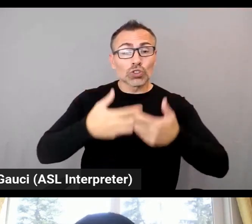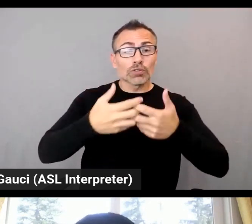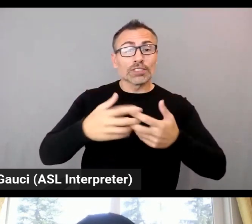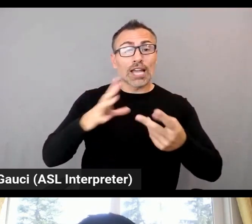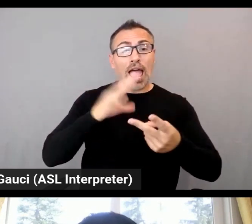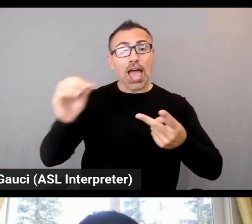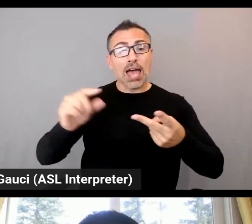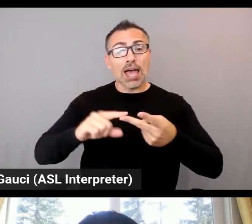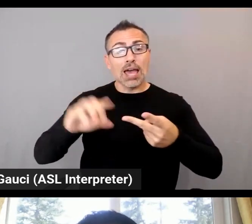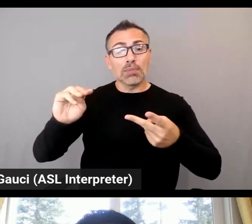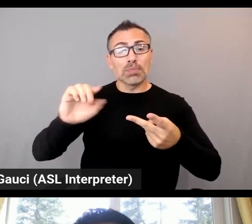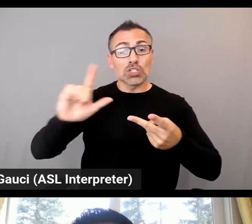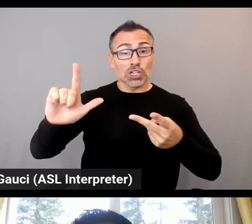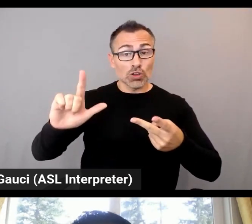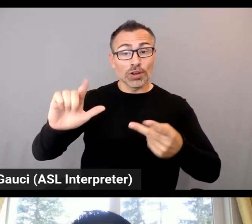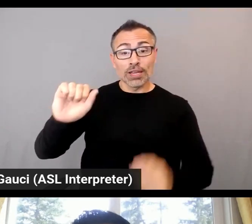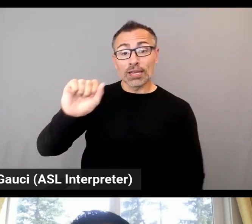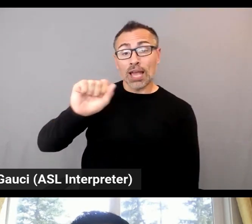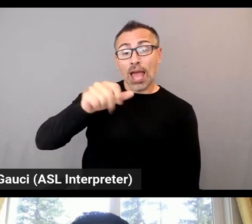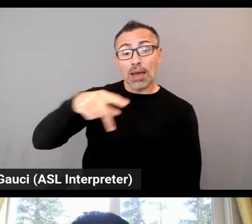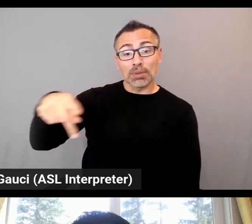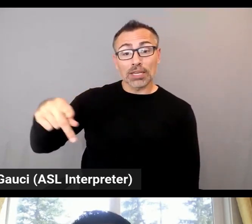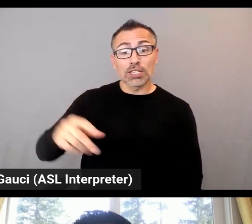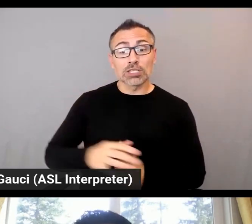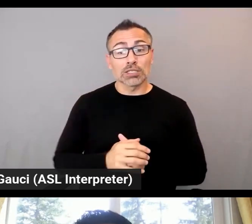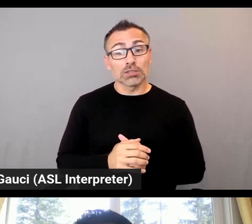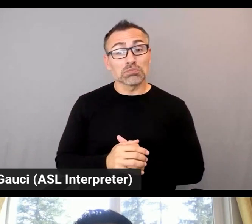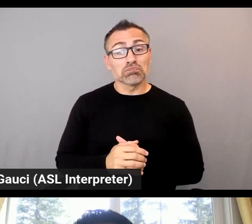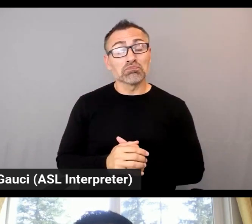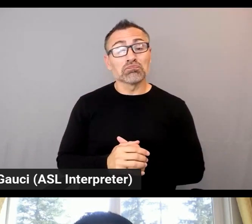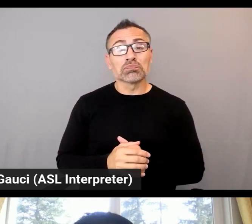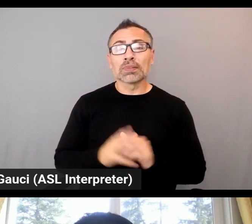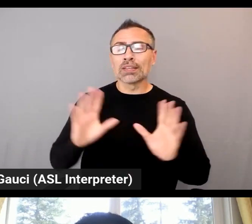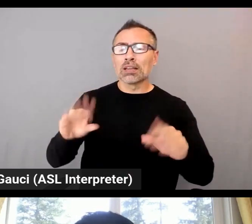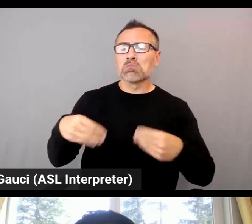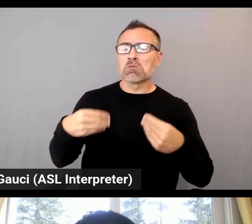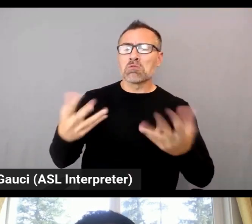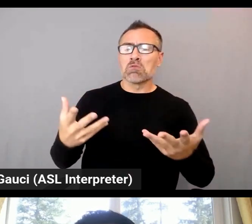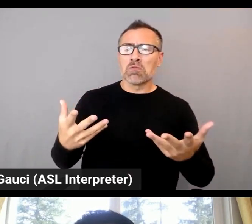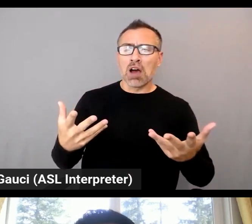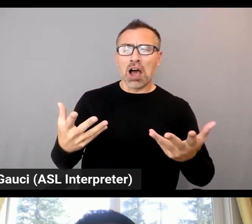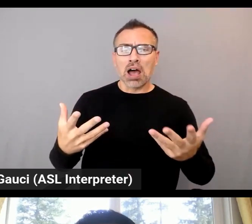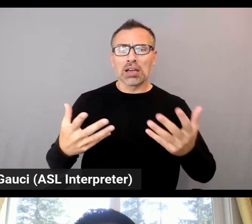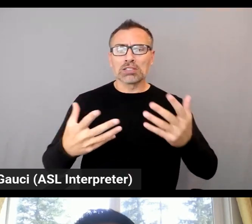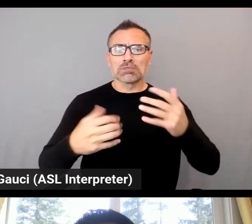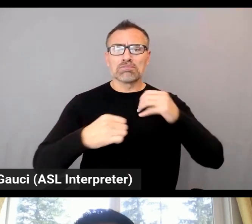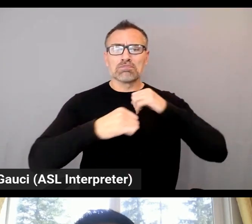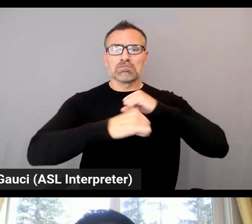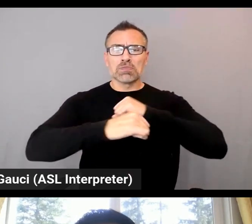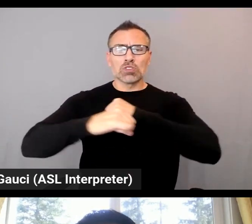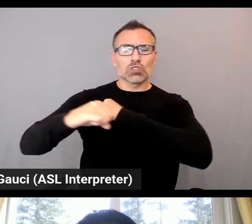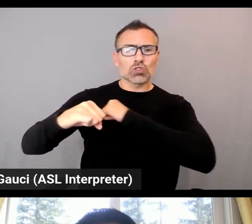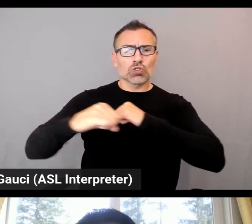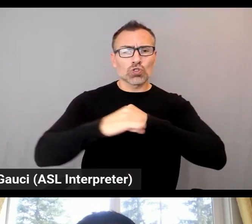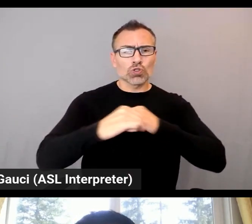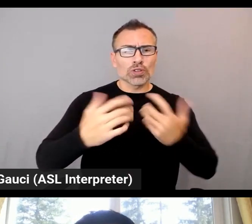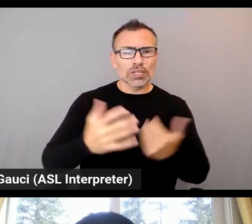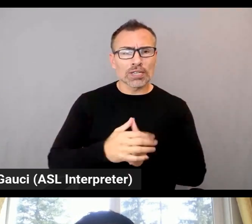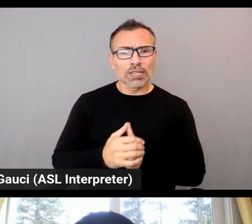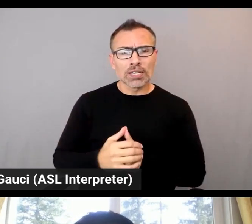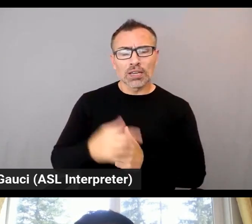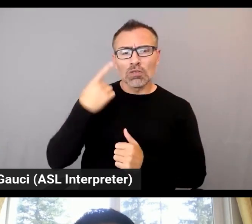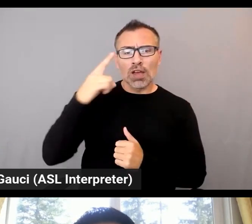applications. It provides security, availability, and reliability of similar to